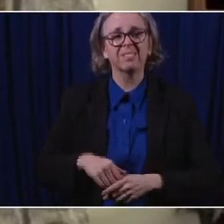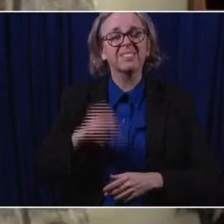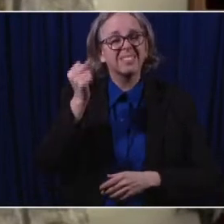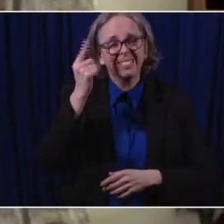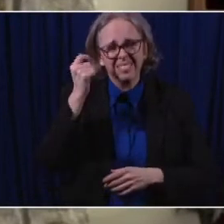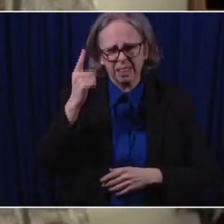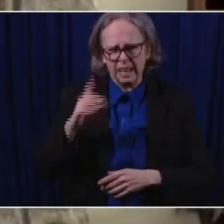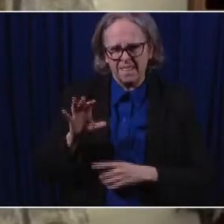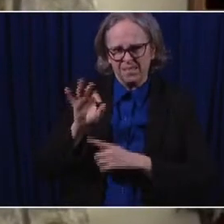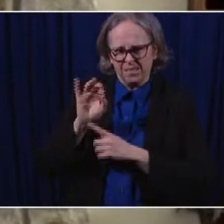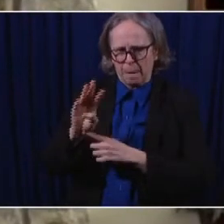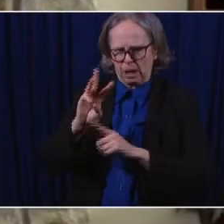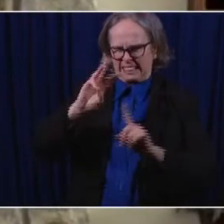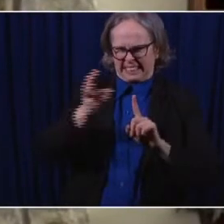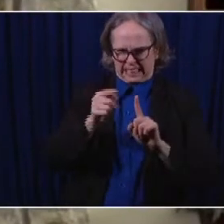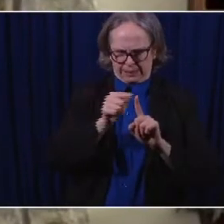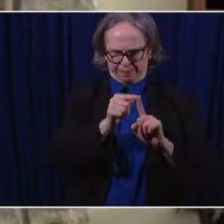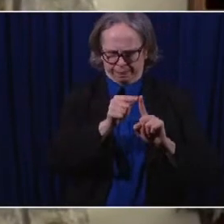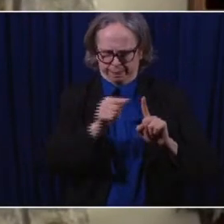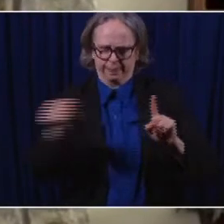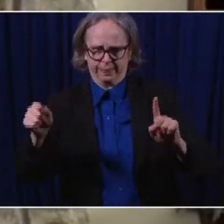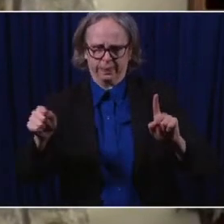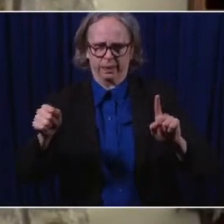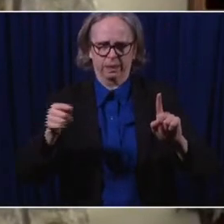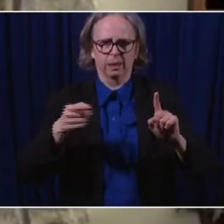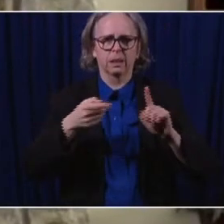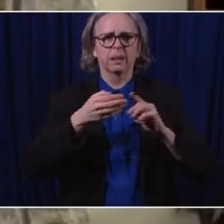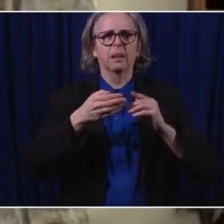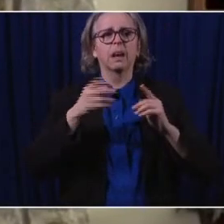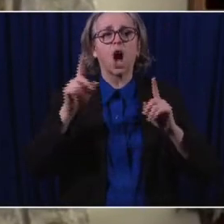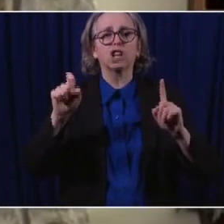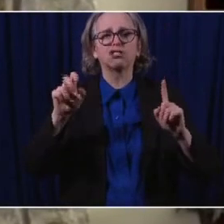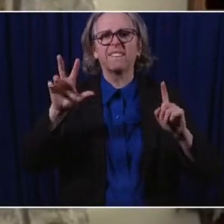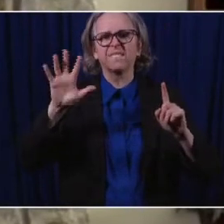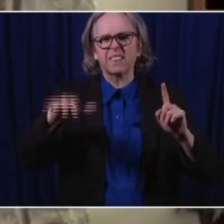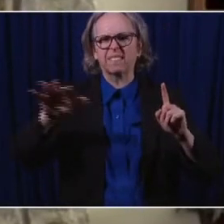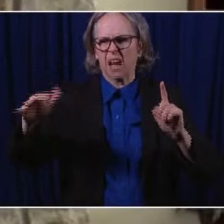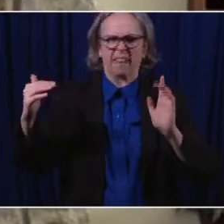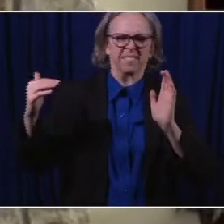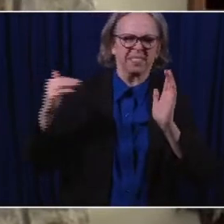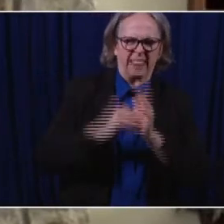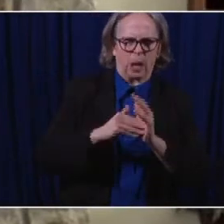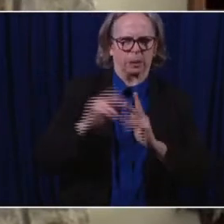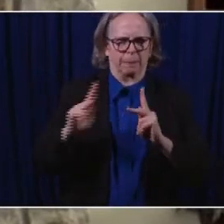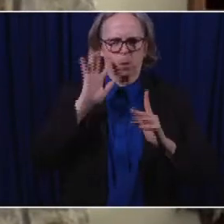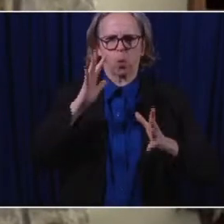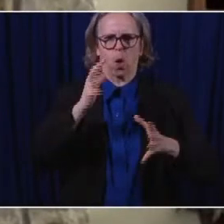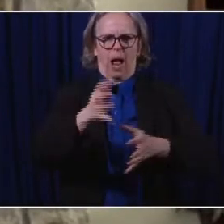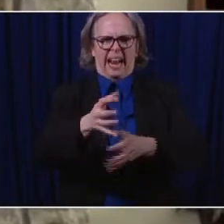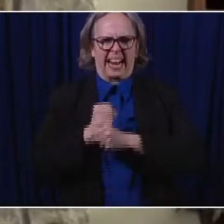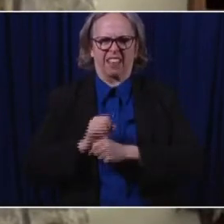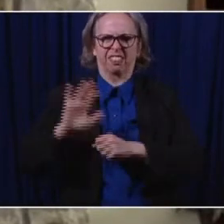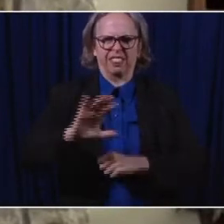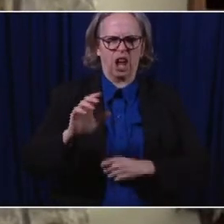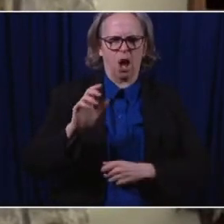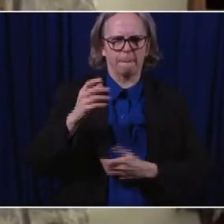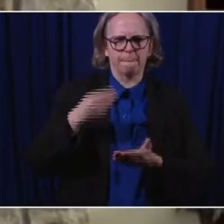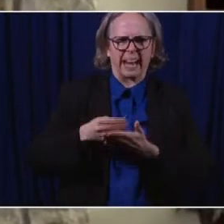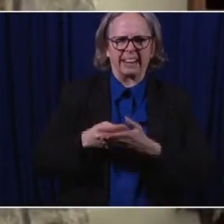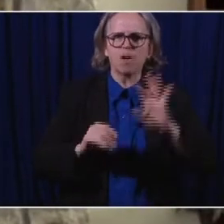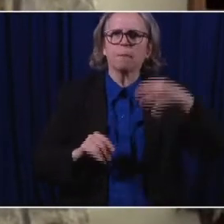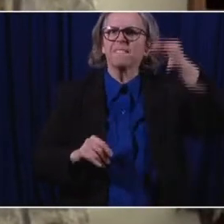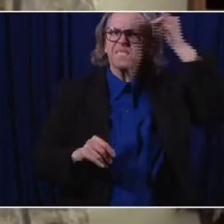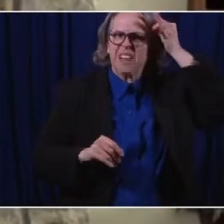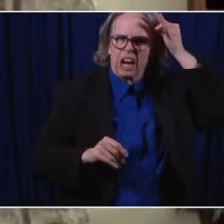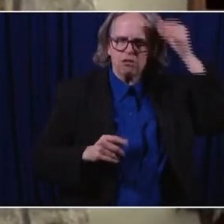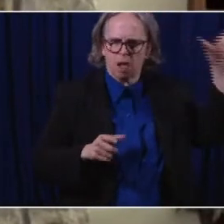than 155,000 Ohioans will also start seeing benefits from this new federal aid package. This includes new people who recently